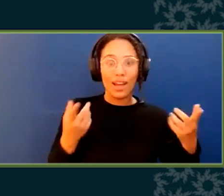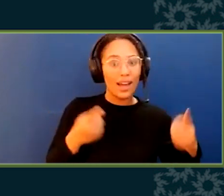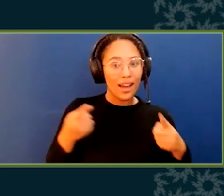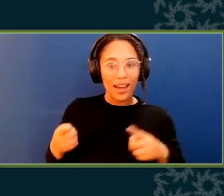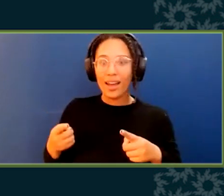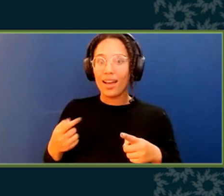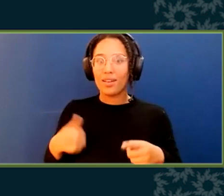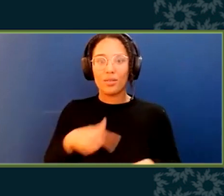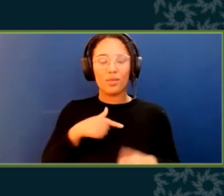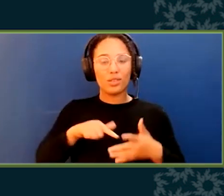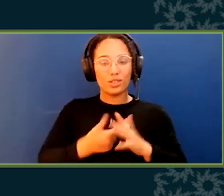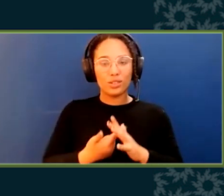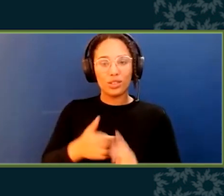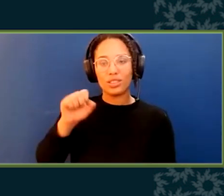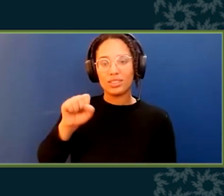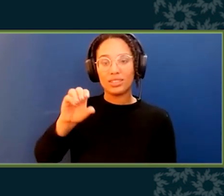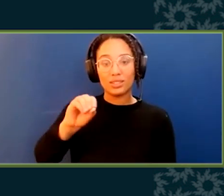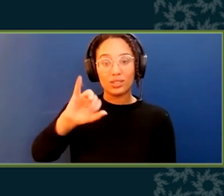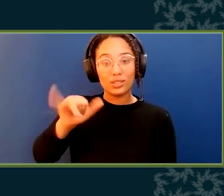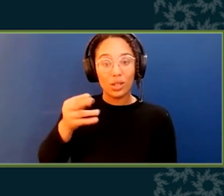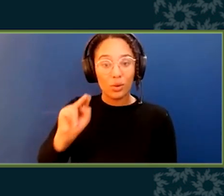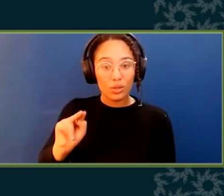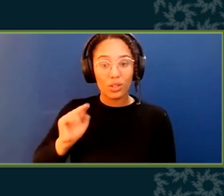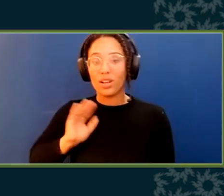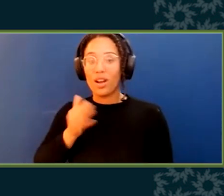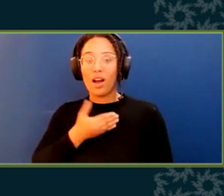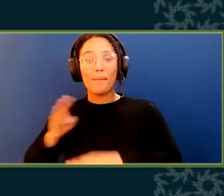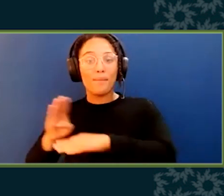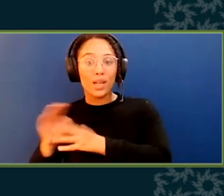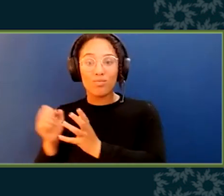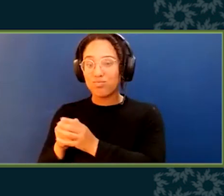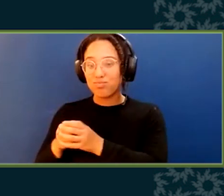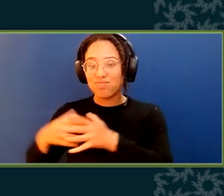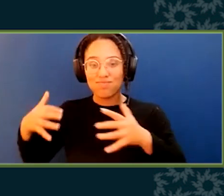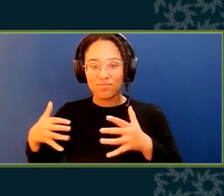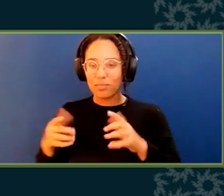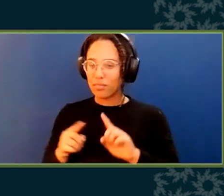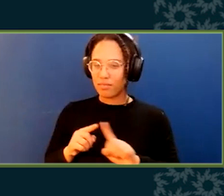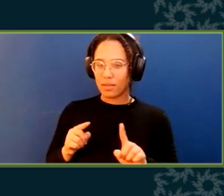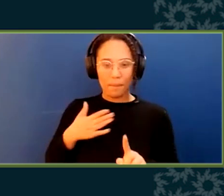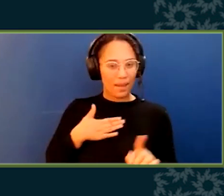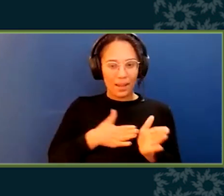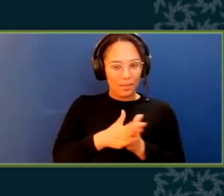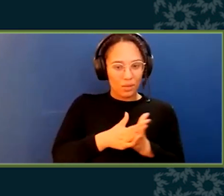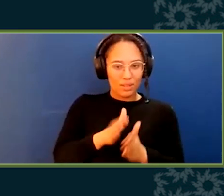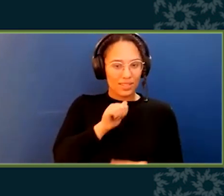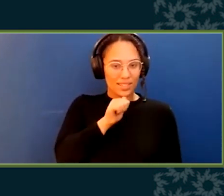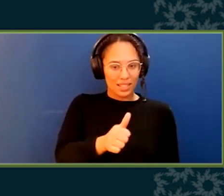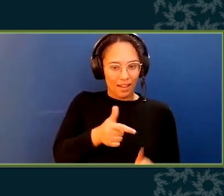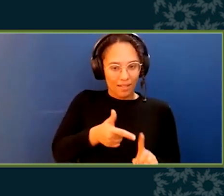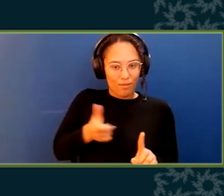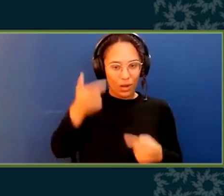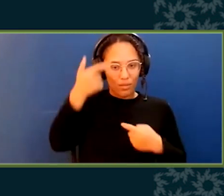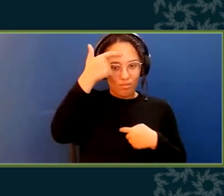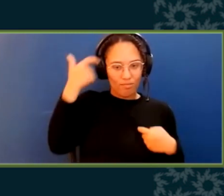The consulting business is growing, but it was no longer motivated from my trauma.